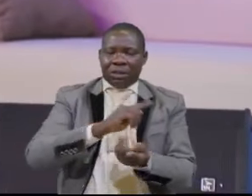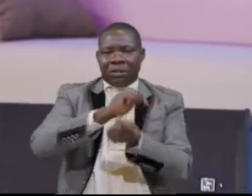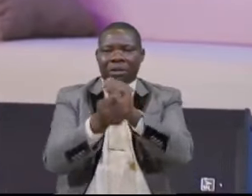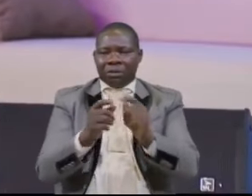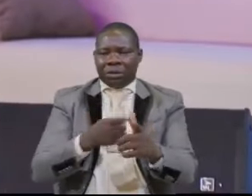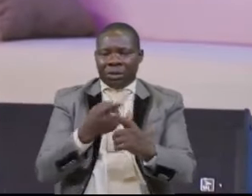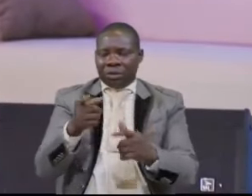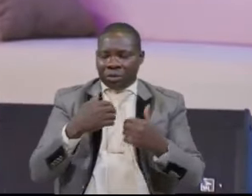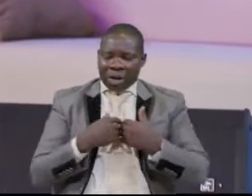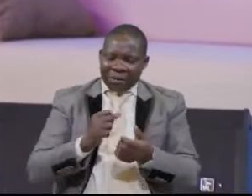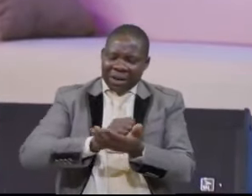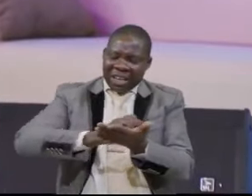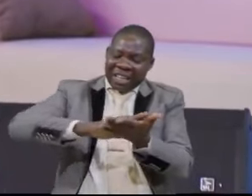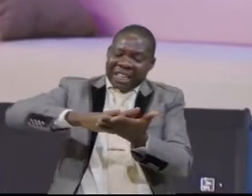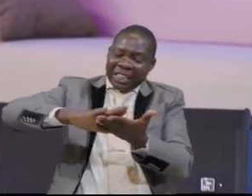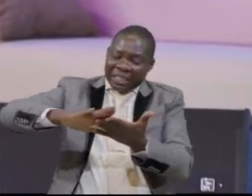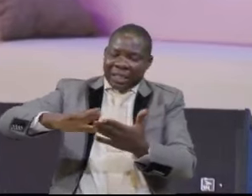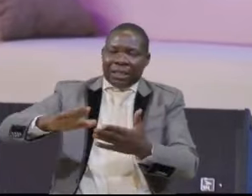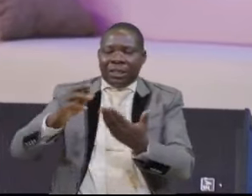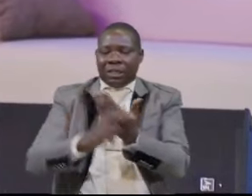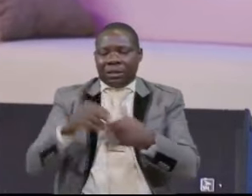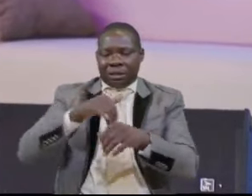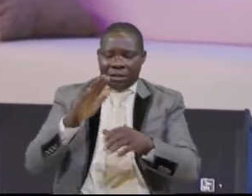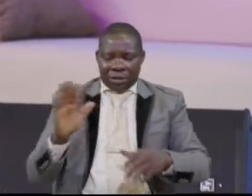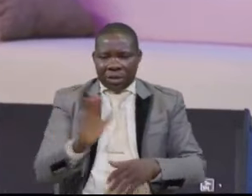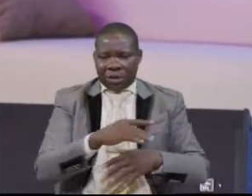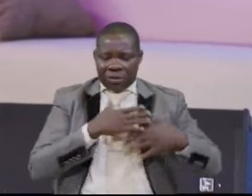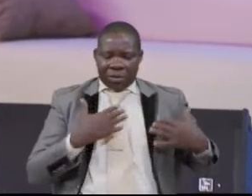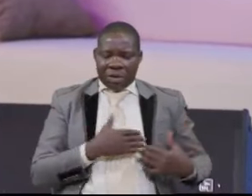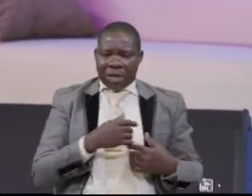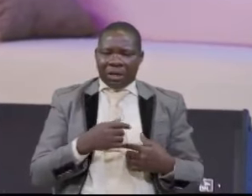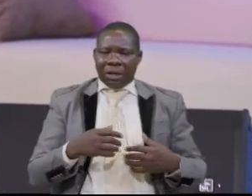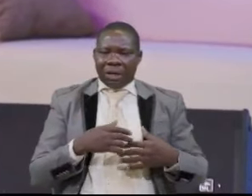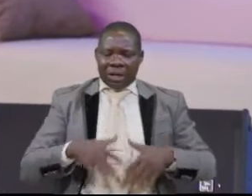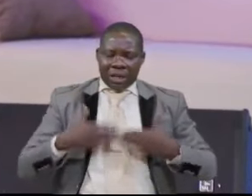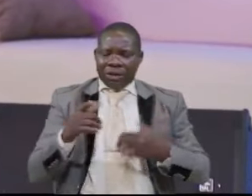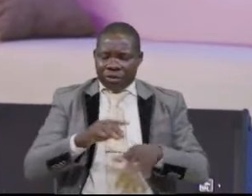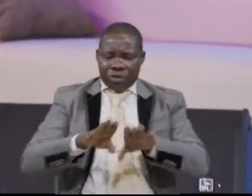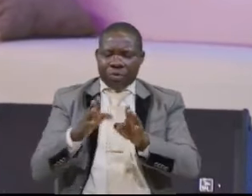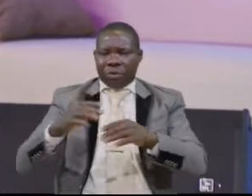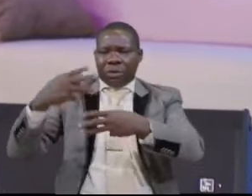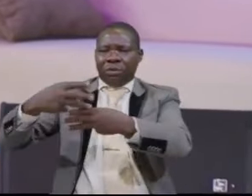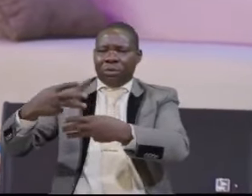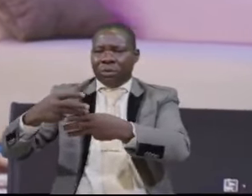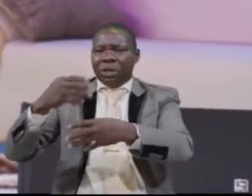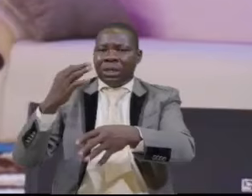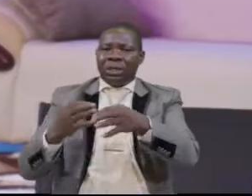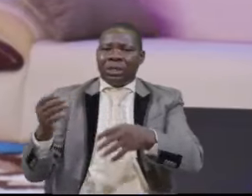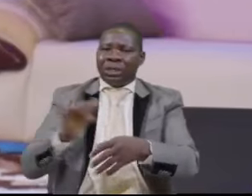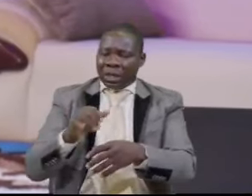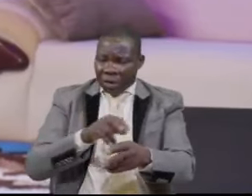transparency in your life. You open your windows, you kneel down, even though they are watching you and they are trailing